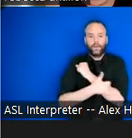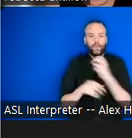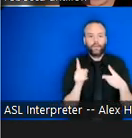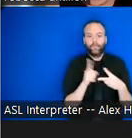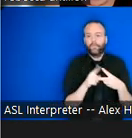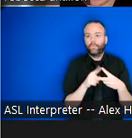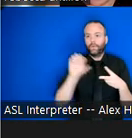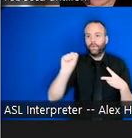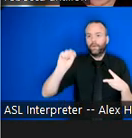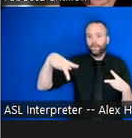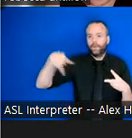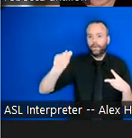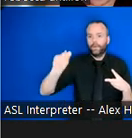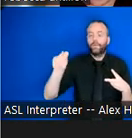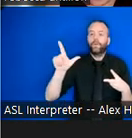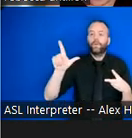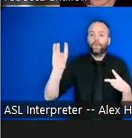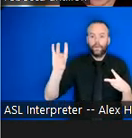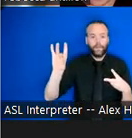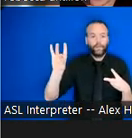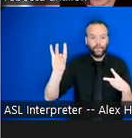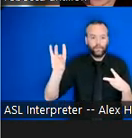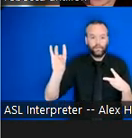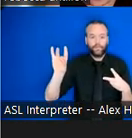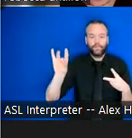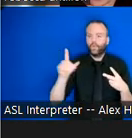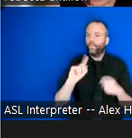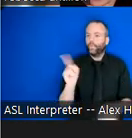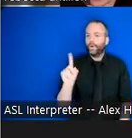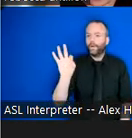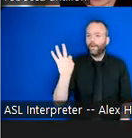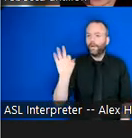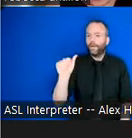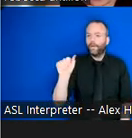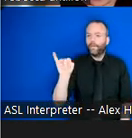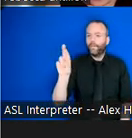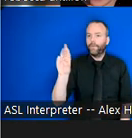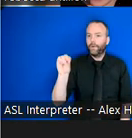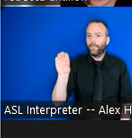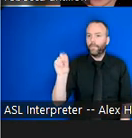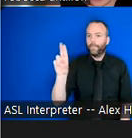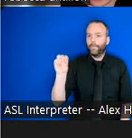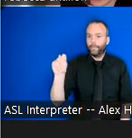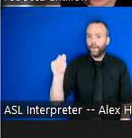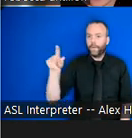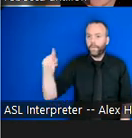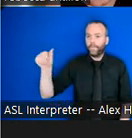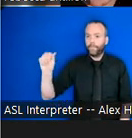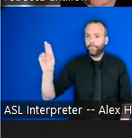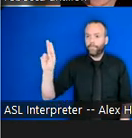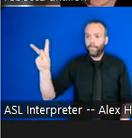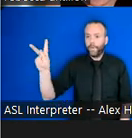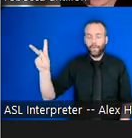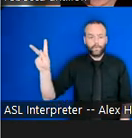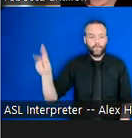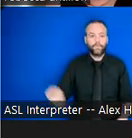on September 28th will be our Riverside County walk at the Fairmount Park. And so we are hopeful that some of you will be able to join us